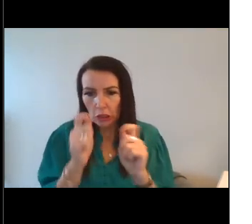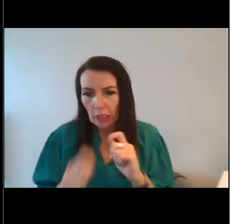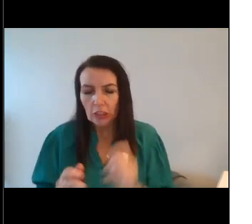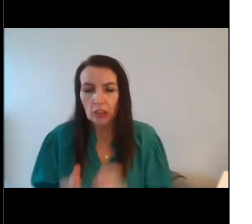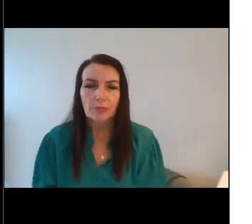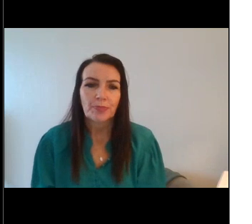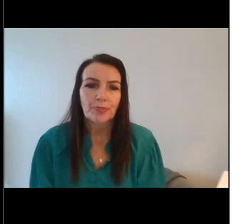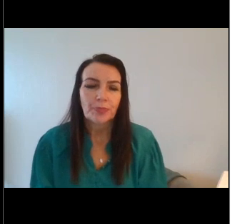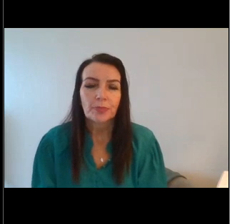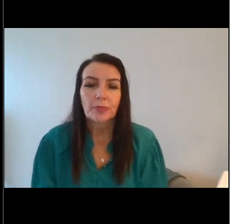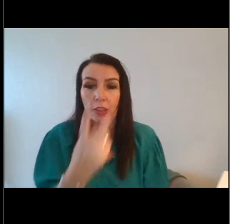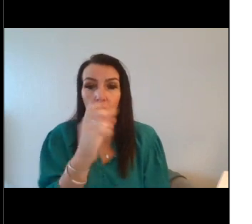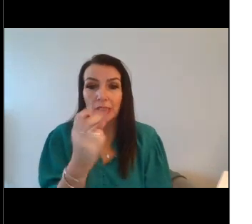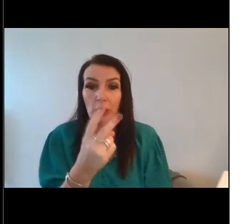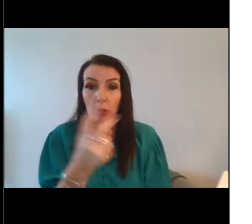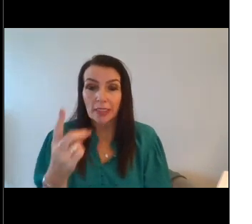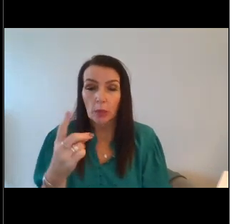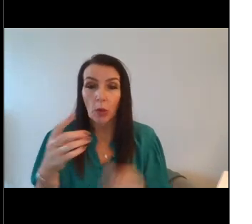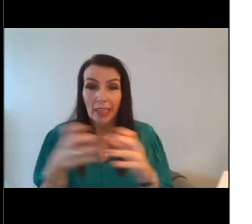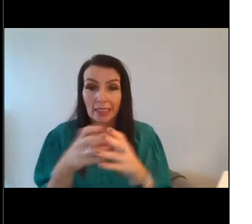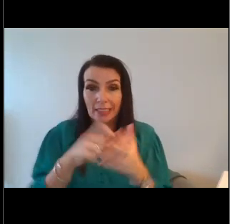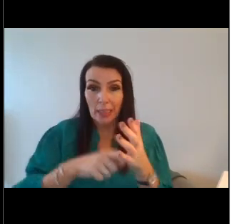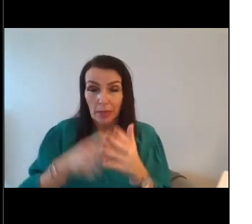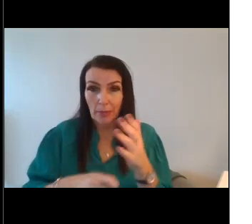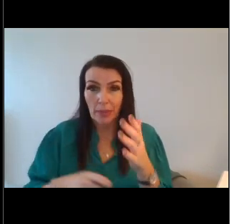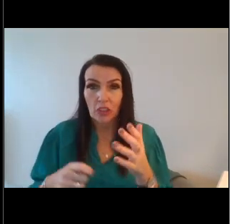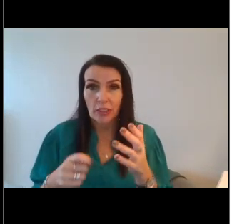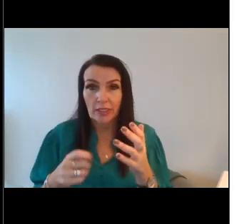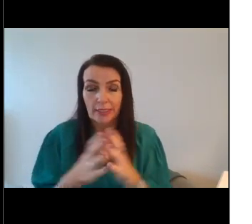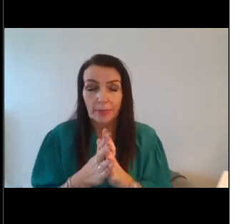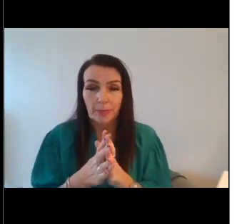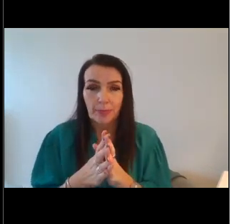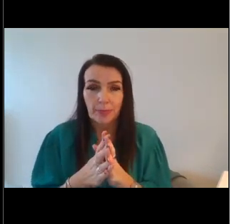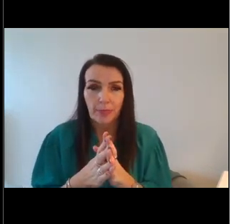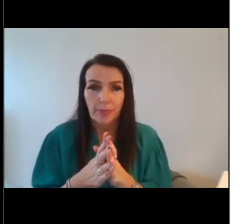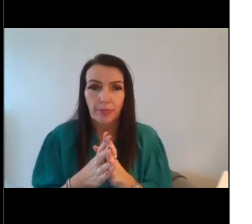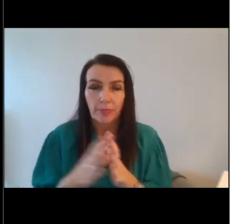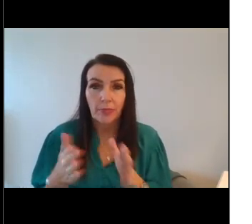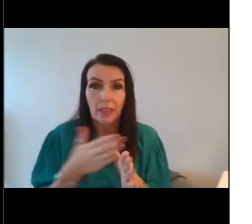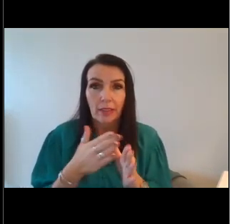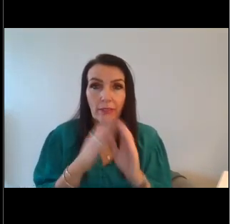Now in 2021, our team was commissioned by WYCA to support this important work. The initial